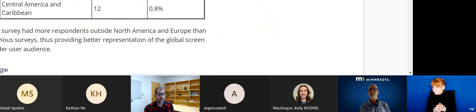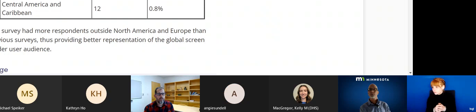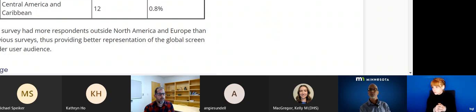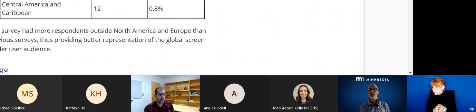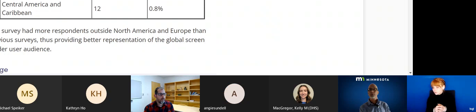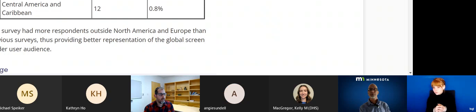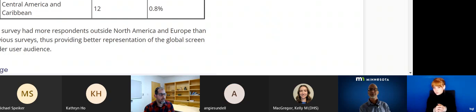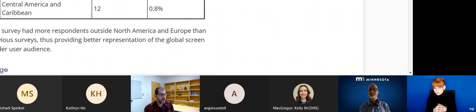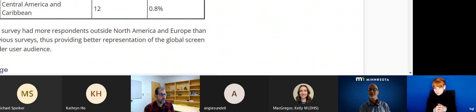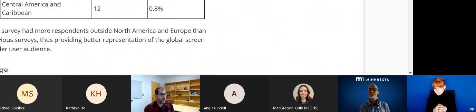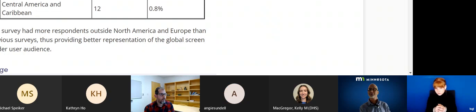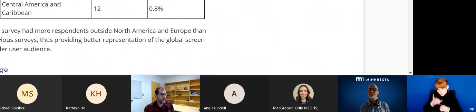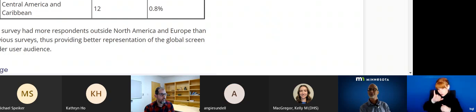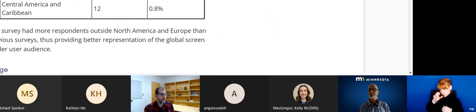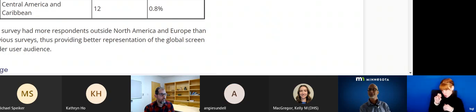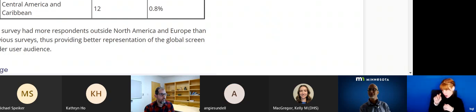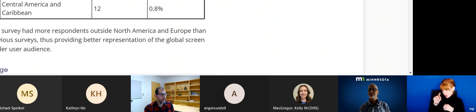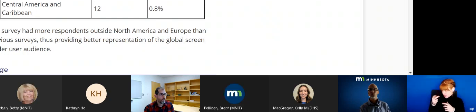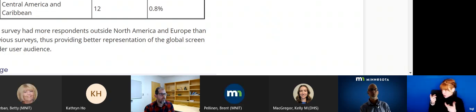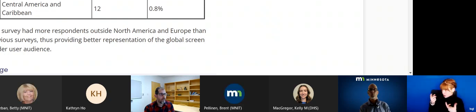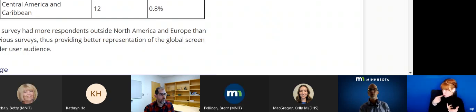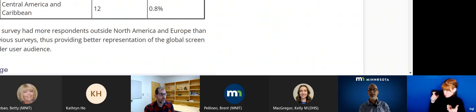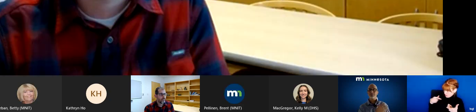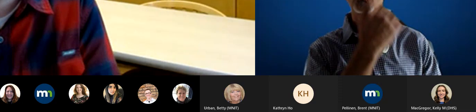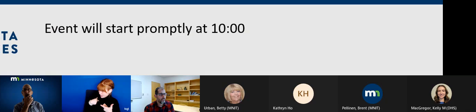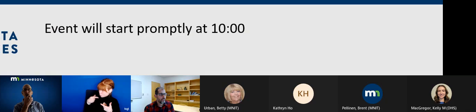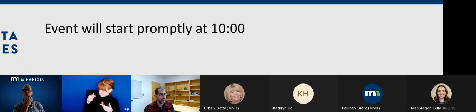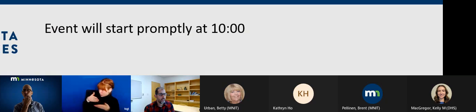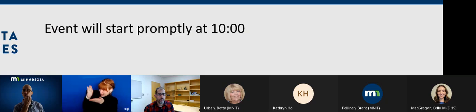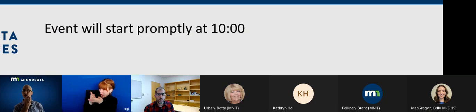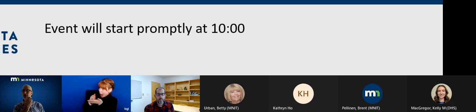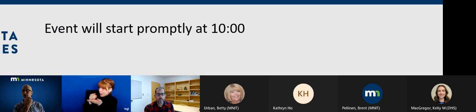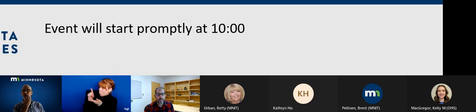You need to stop share or you can take over, right? That's okay.